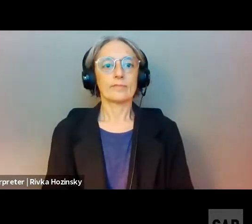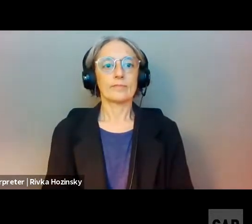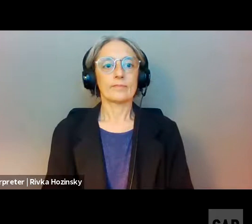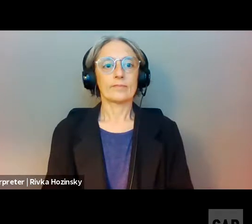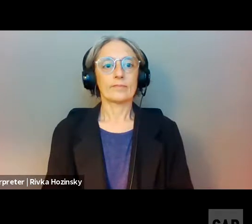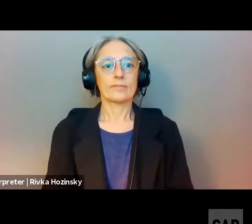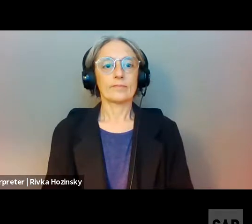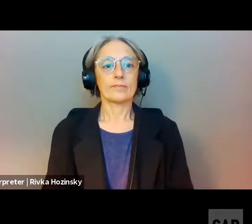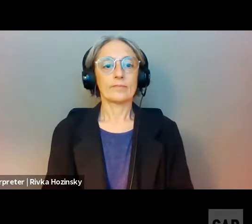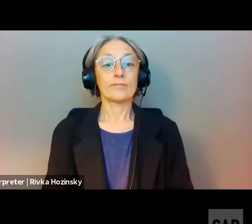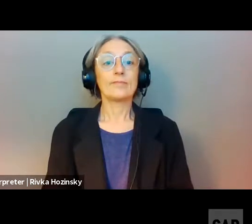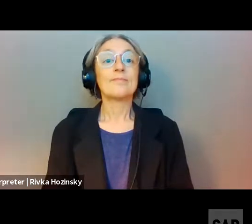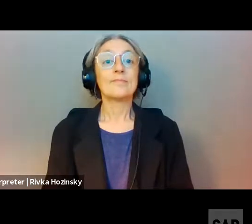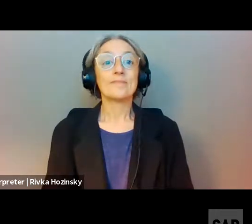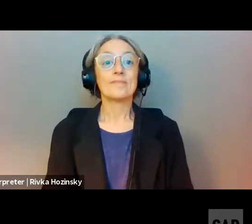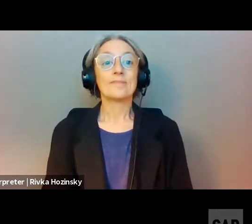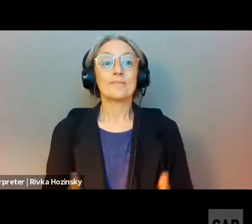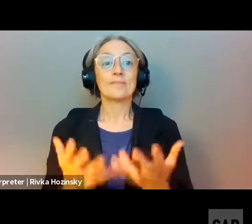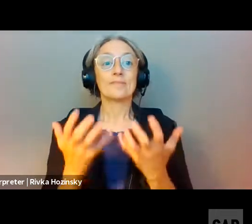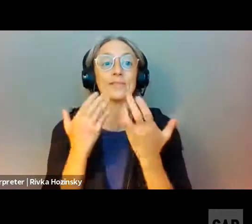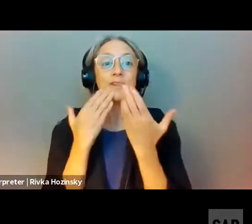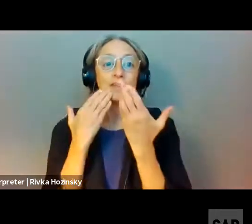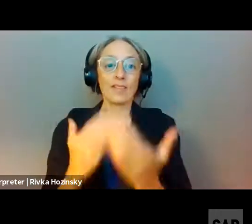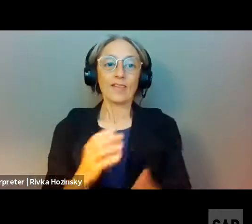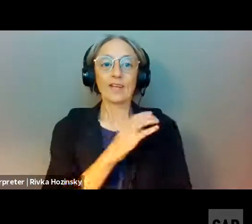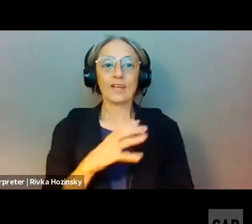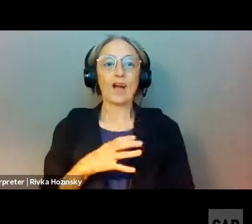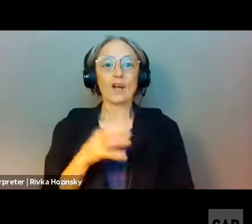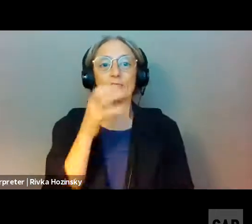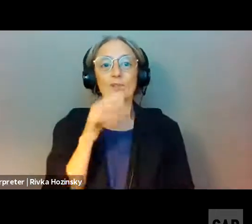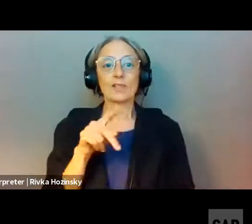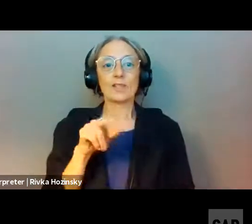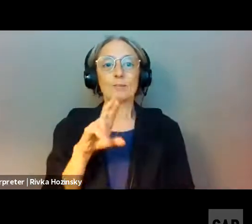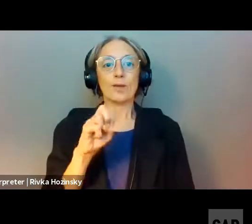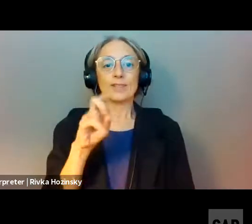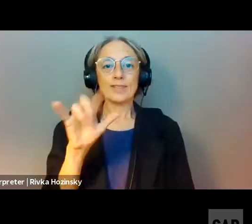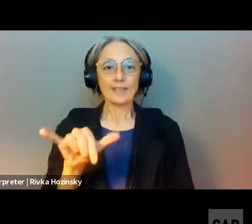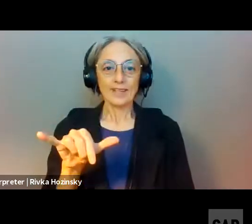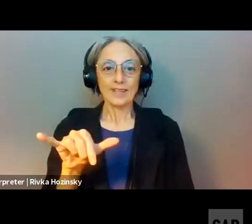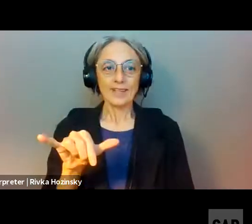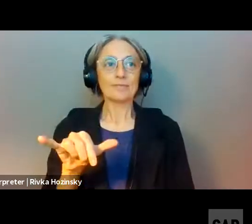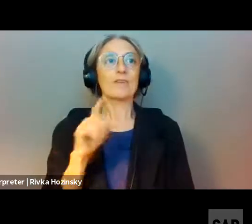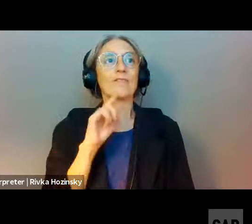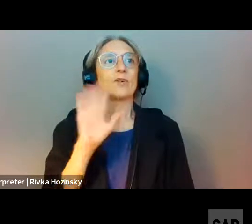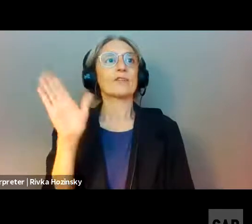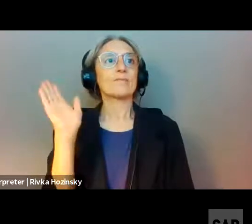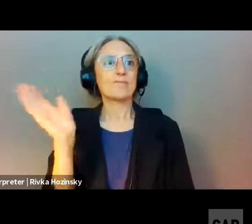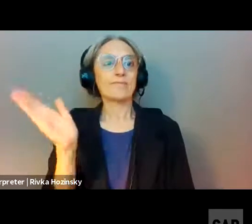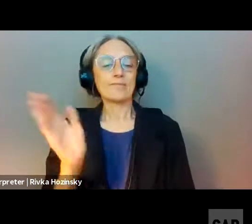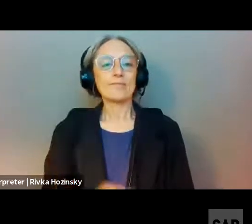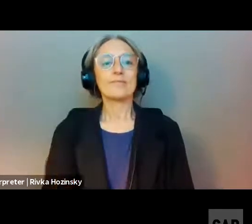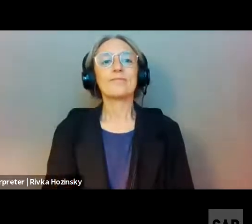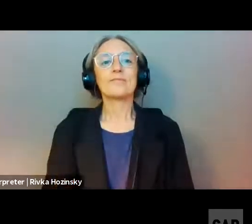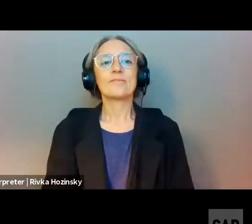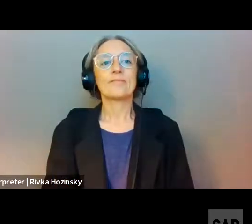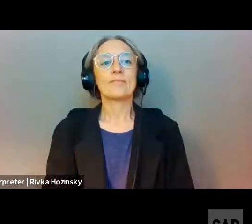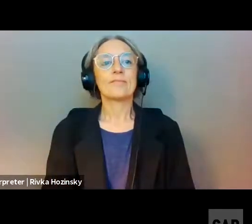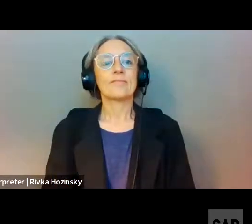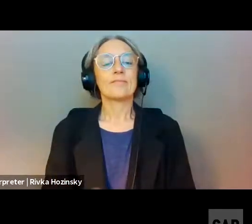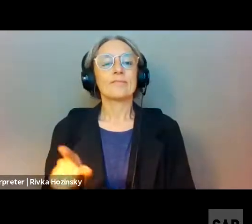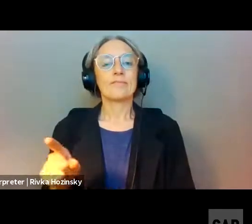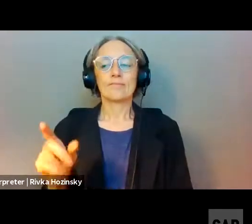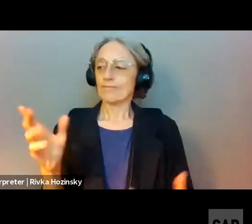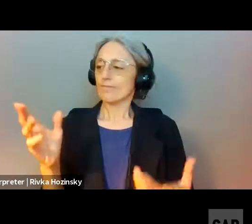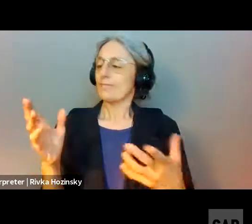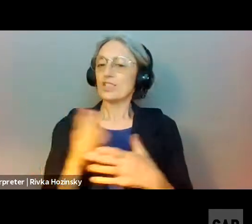I want to thank Congresswoman Presley for speaking and sharing amazing sort of